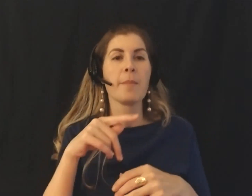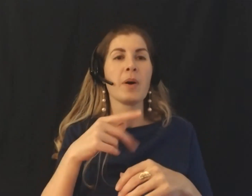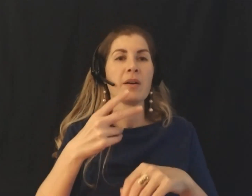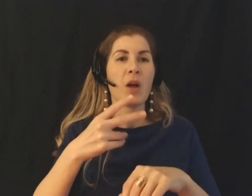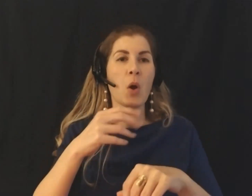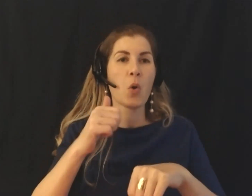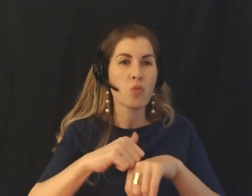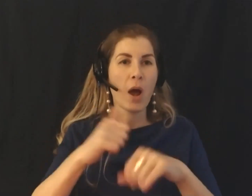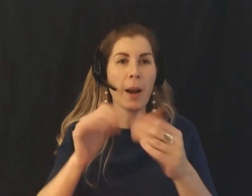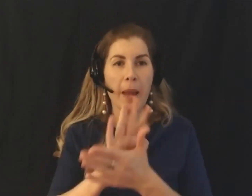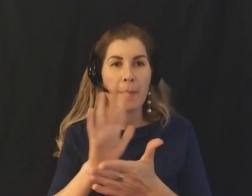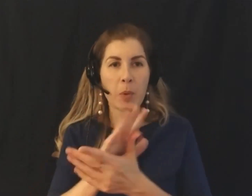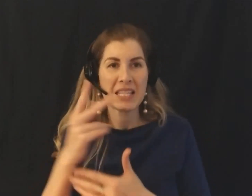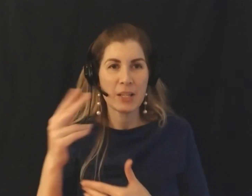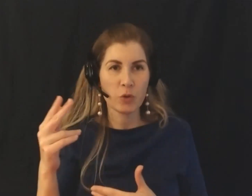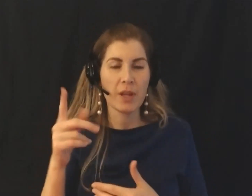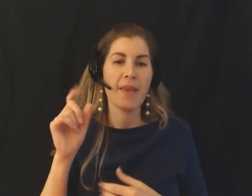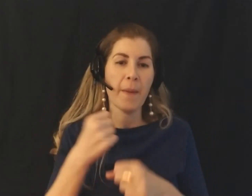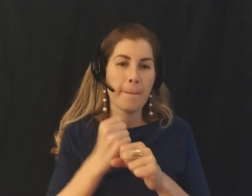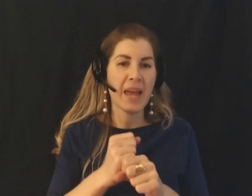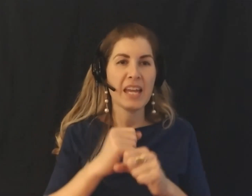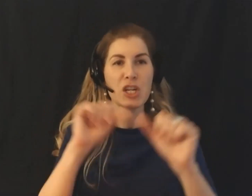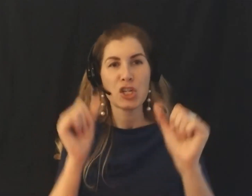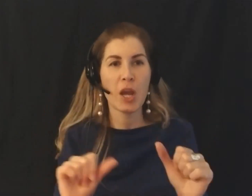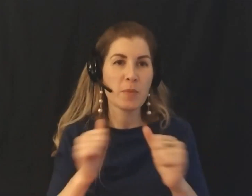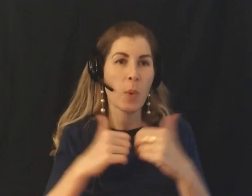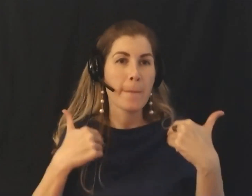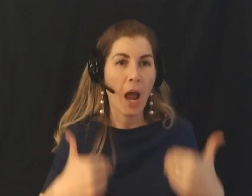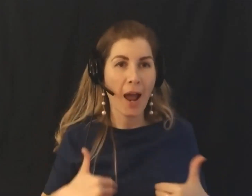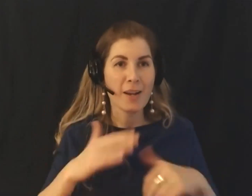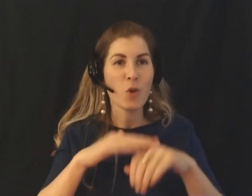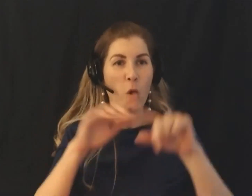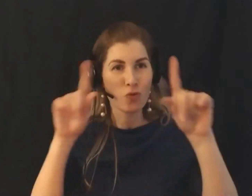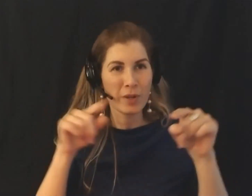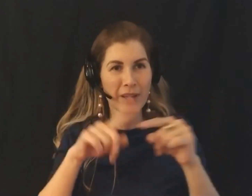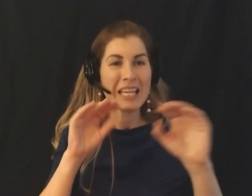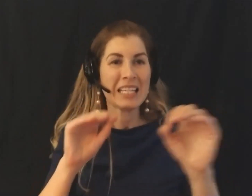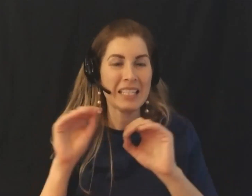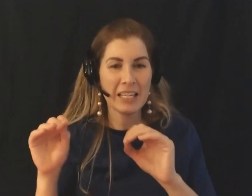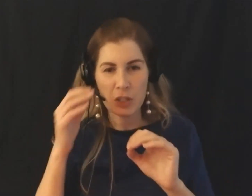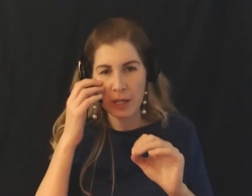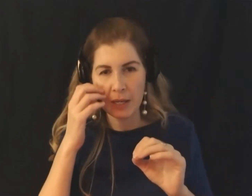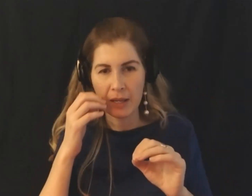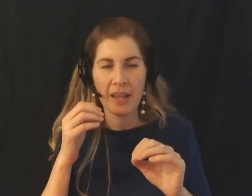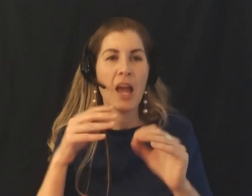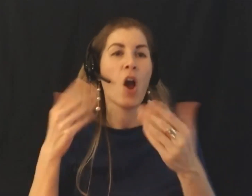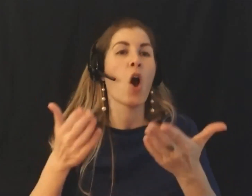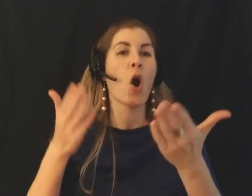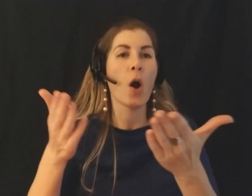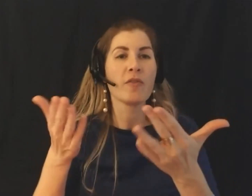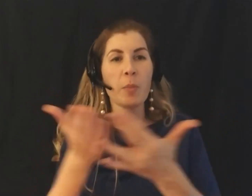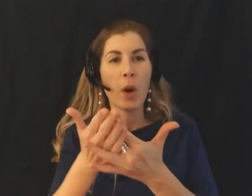Scissors on Zoom. They have to make shapes with their bodies on the screen. Teaching dance virtually and offering breaks with